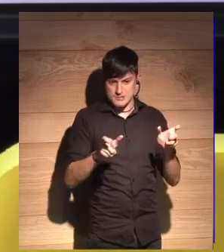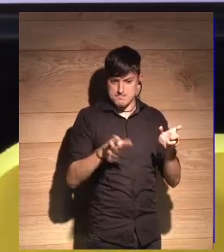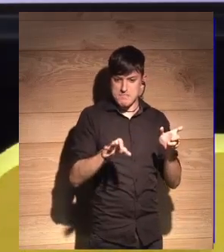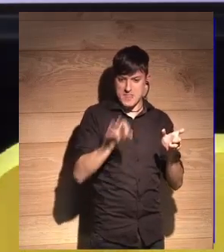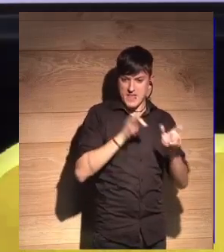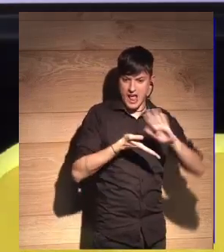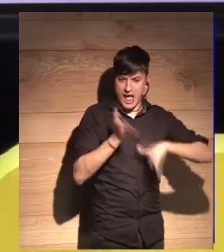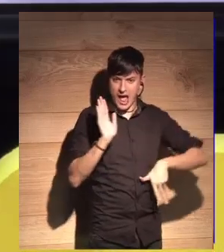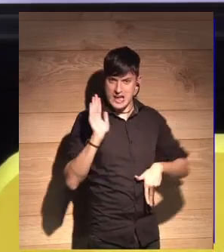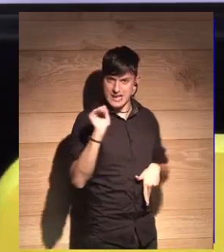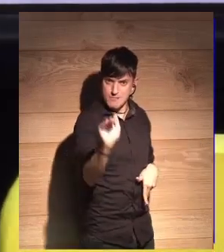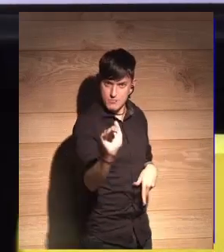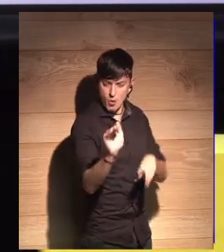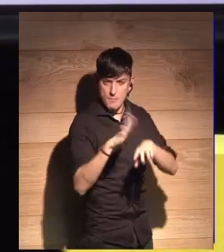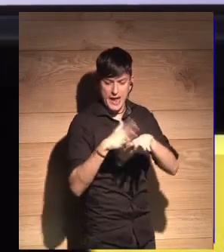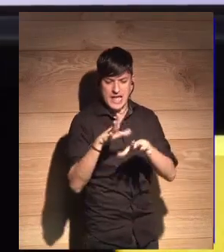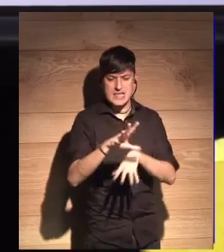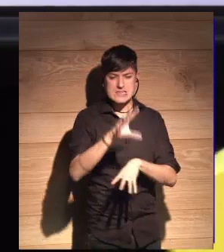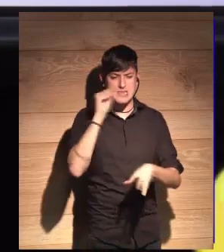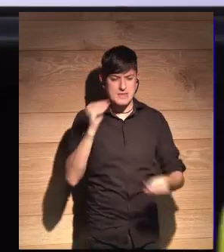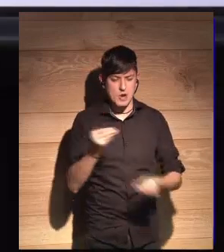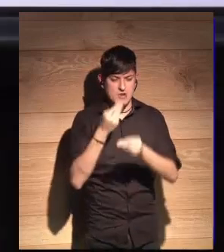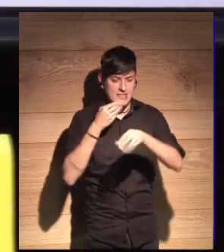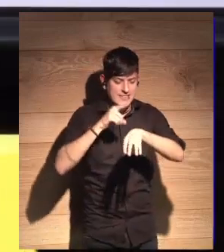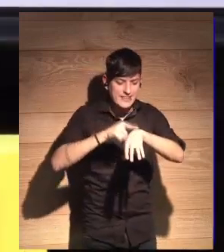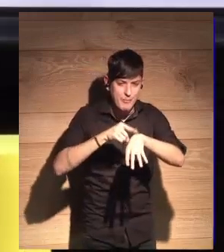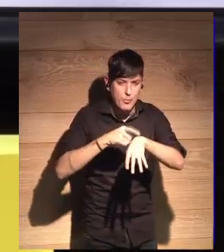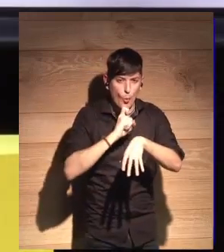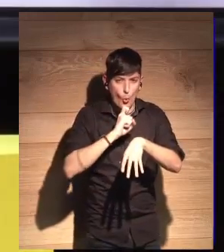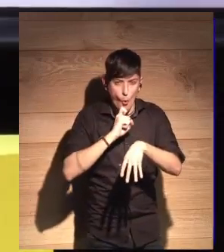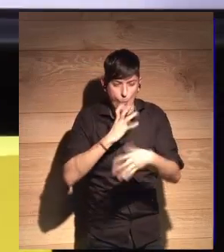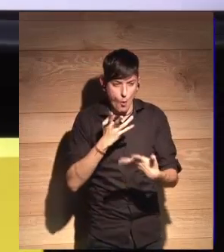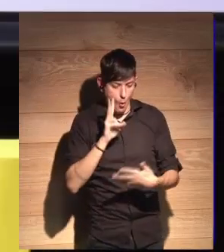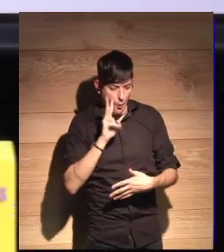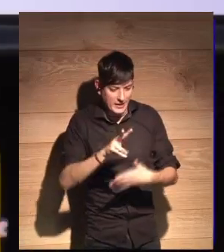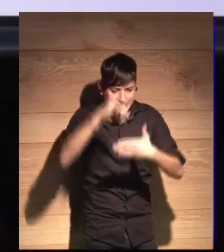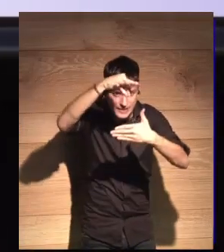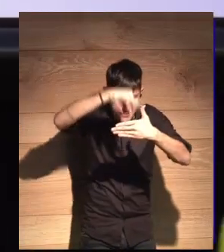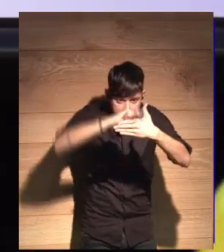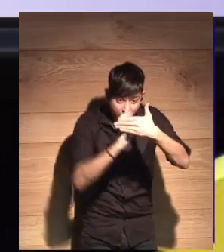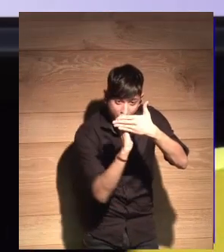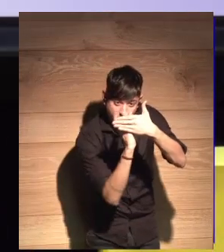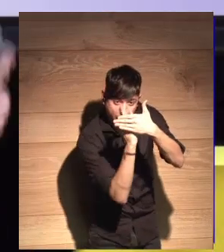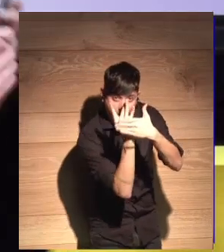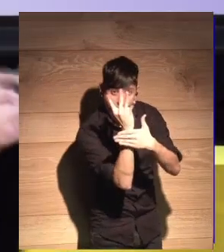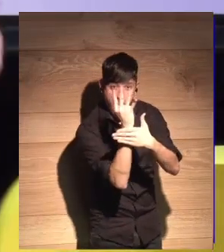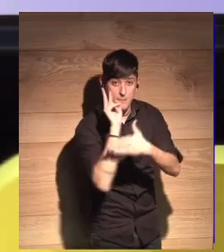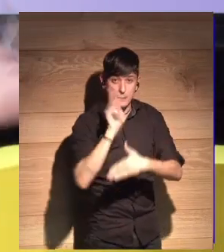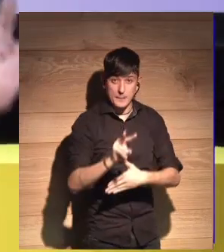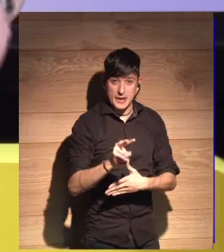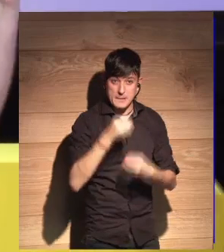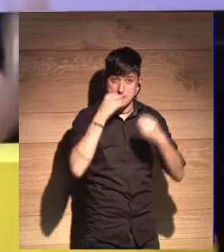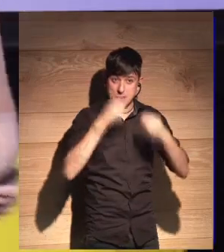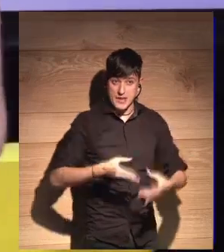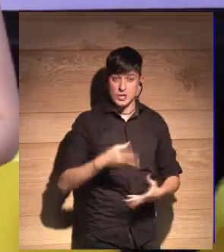original computer code in the ground in the form of a seed and watch it grow. As Donna Haraway said, the best machines